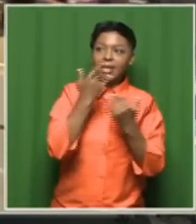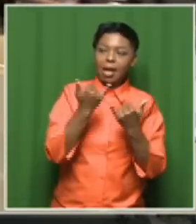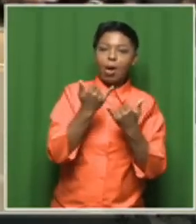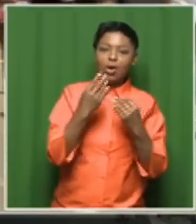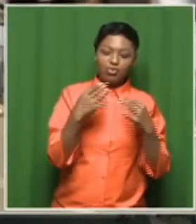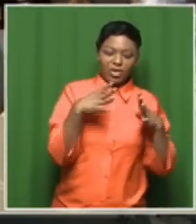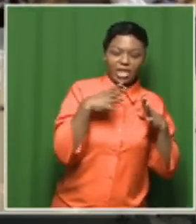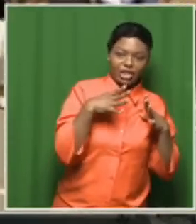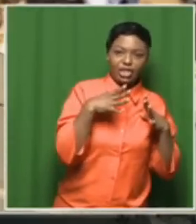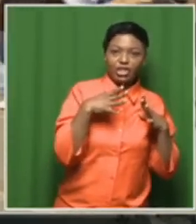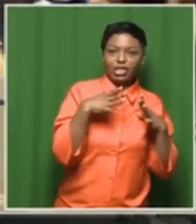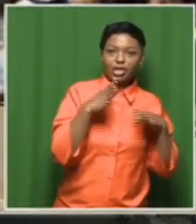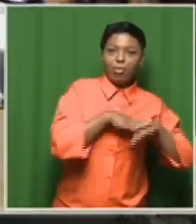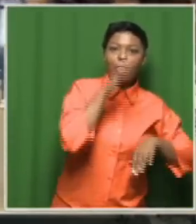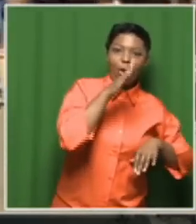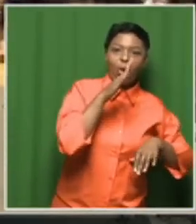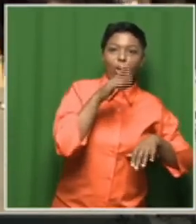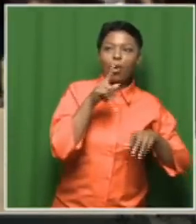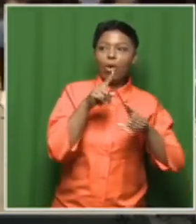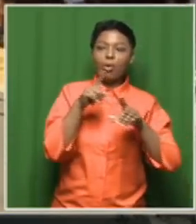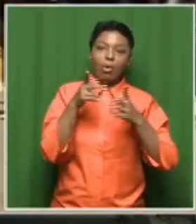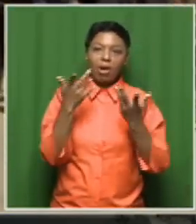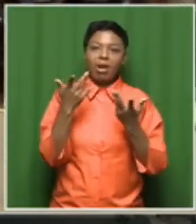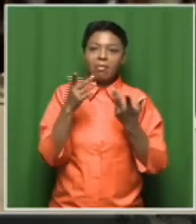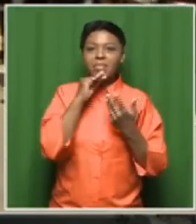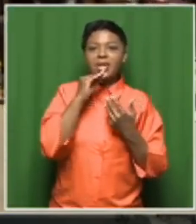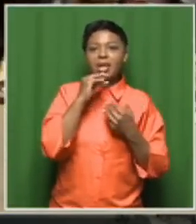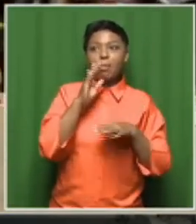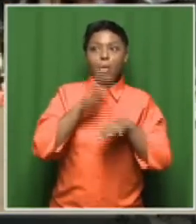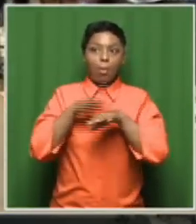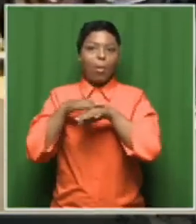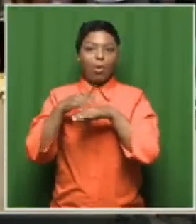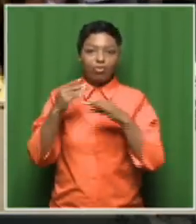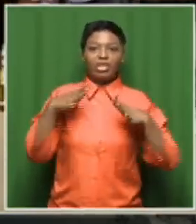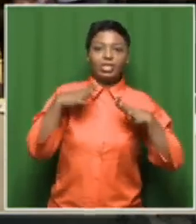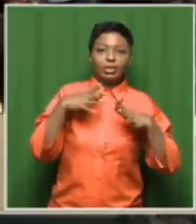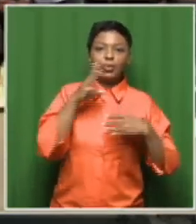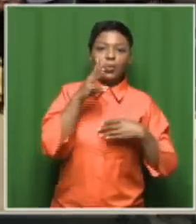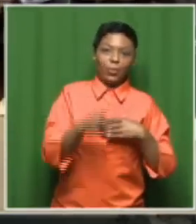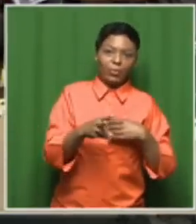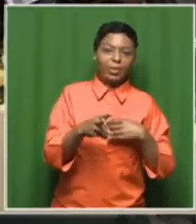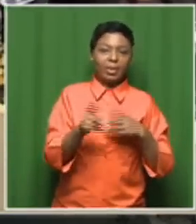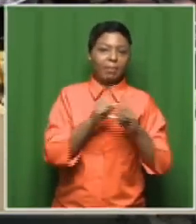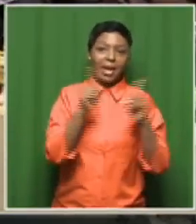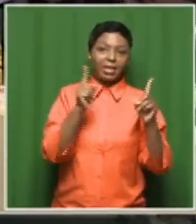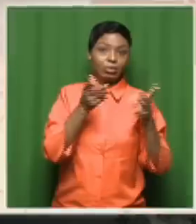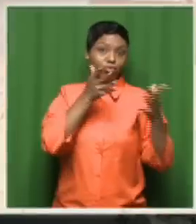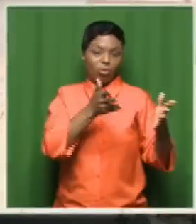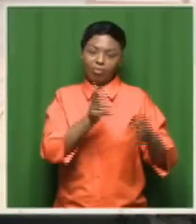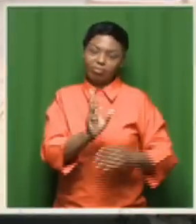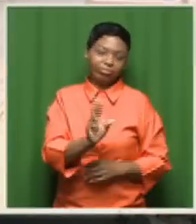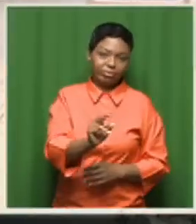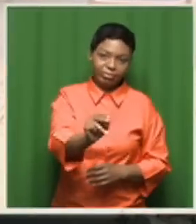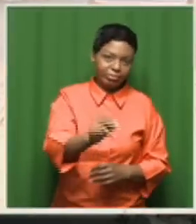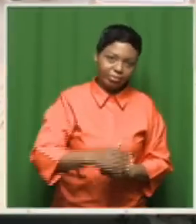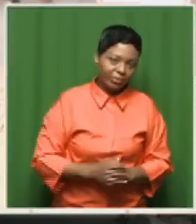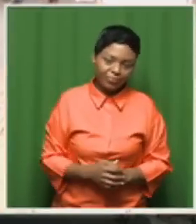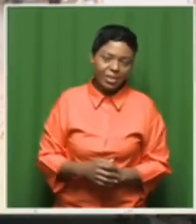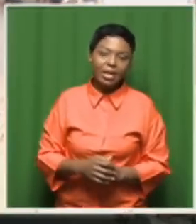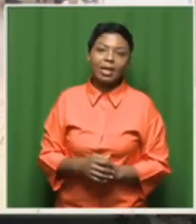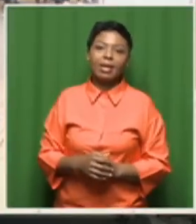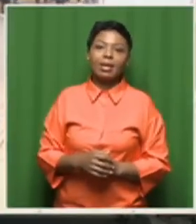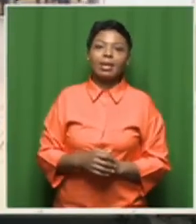get richer and therefore their wealth trickles down. It doesn't work. It works the other way around. That was